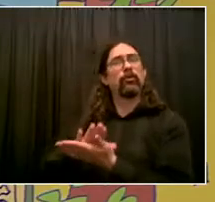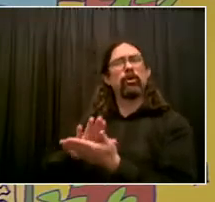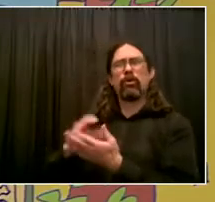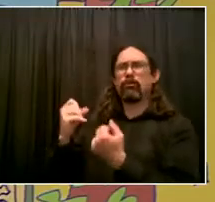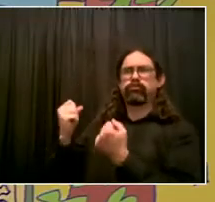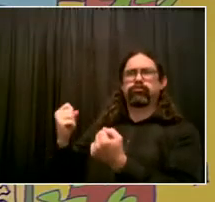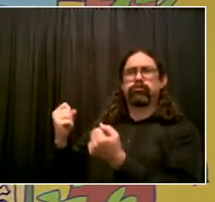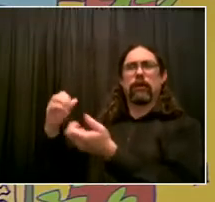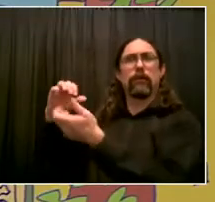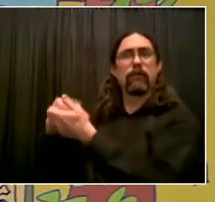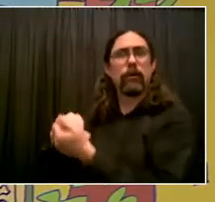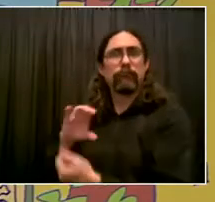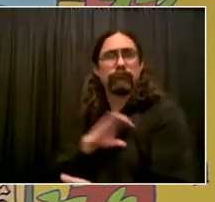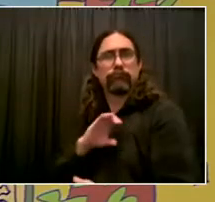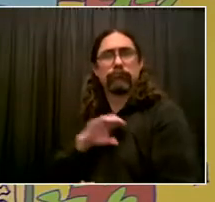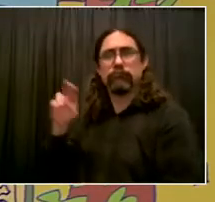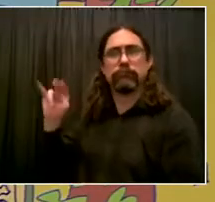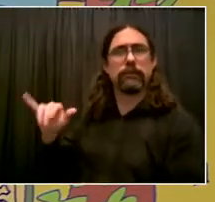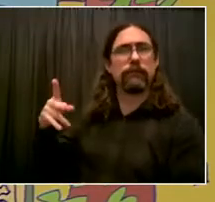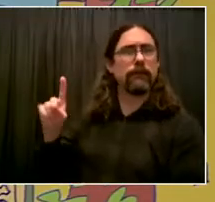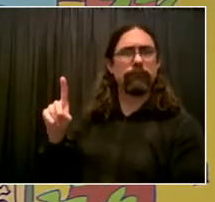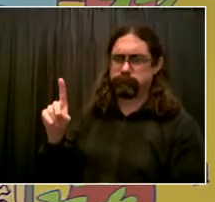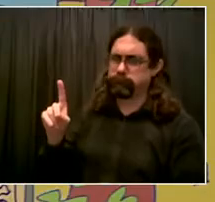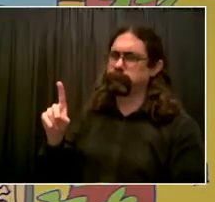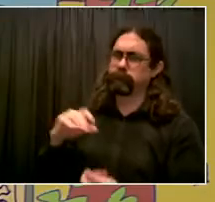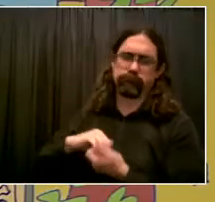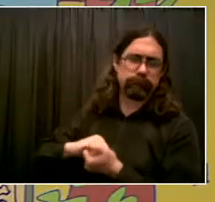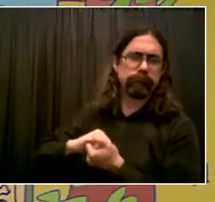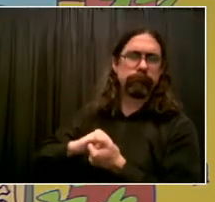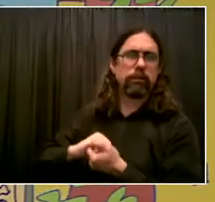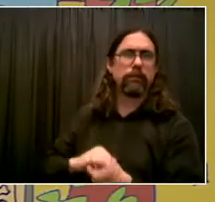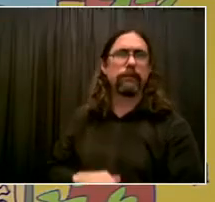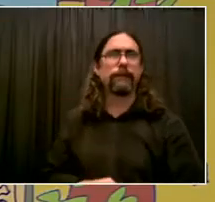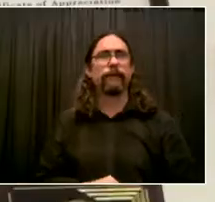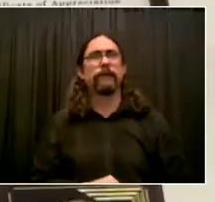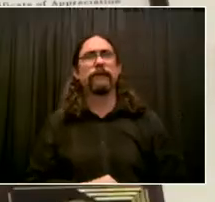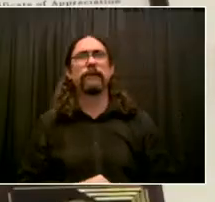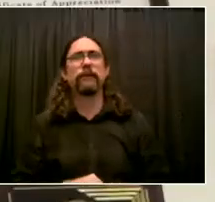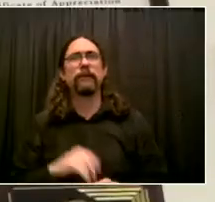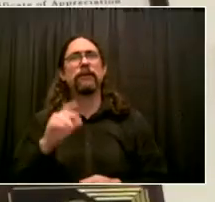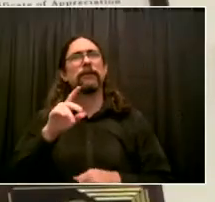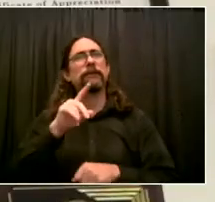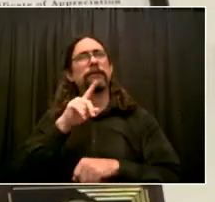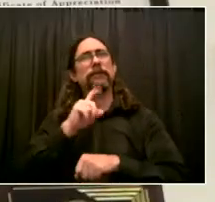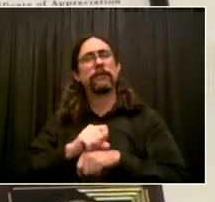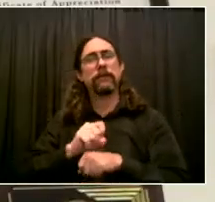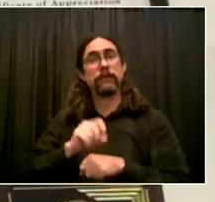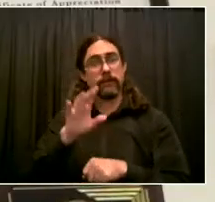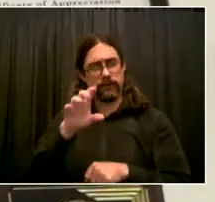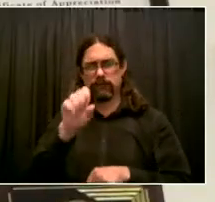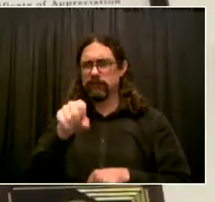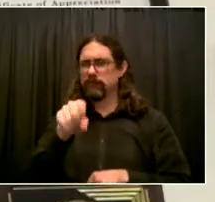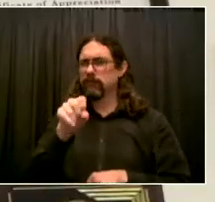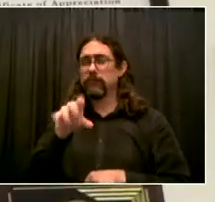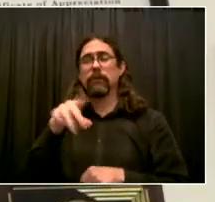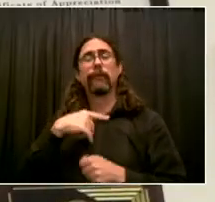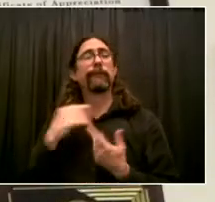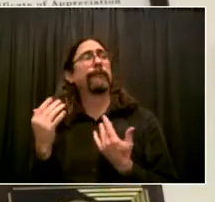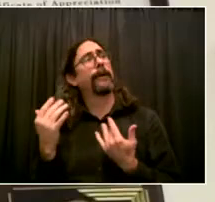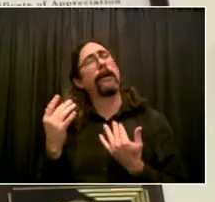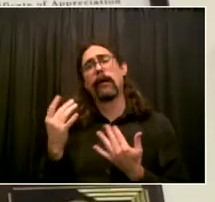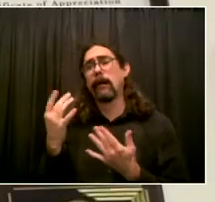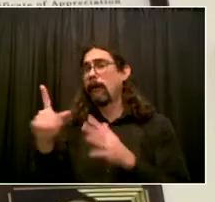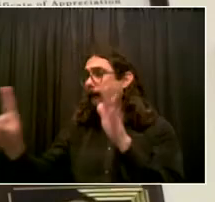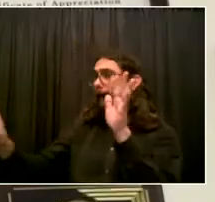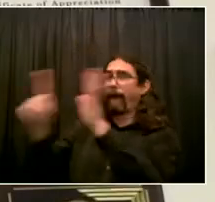thinking forward about keeping our schools and communities safe. I think it's also important to note, who we have walking in our buildings every